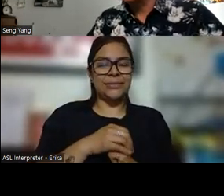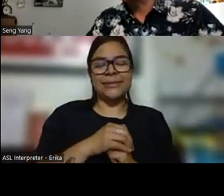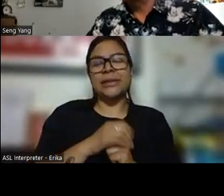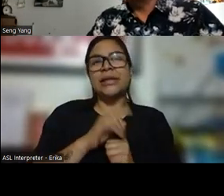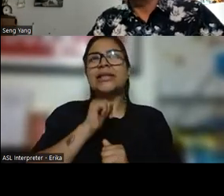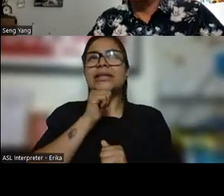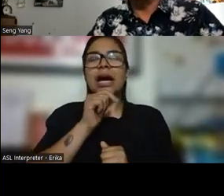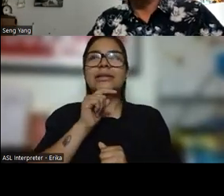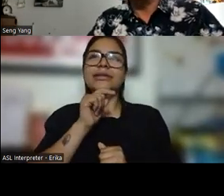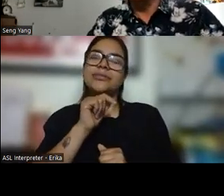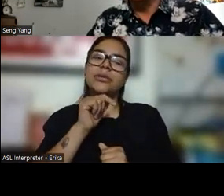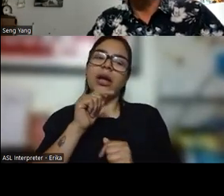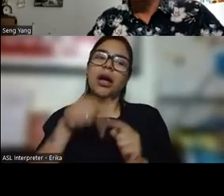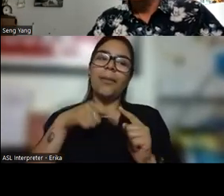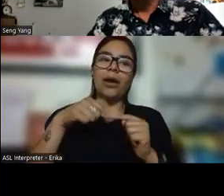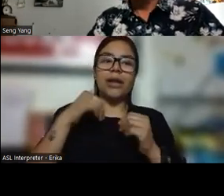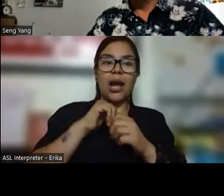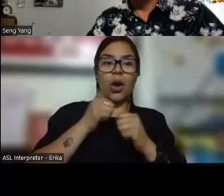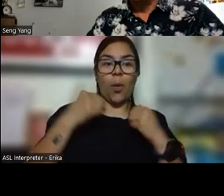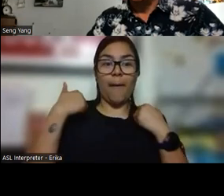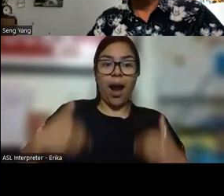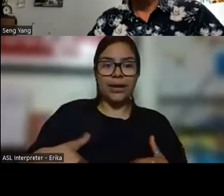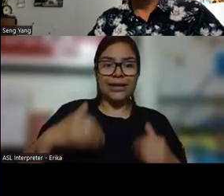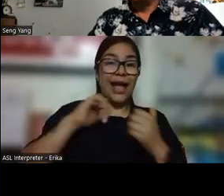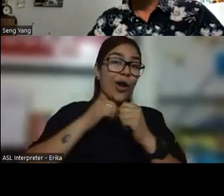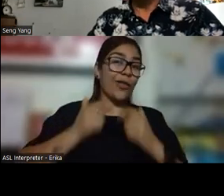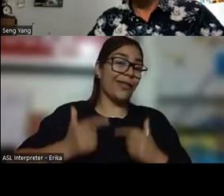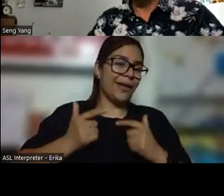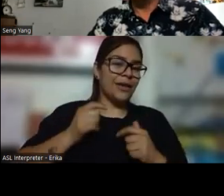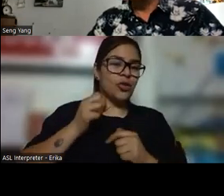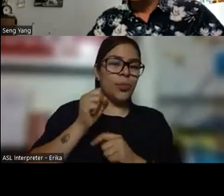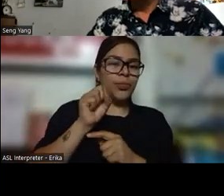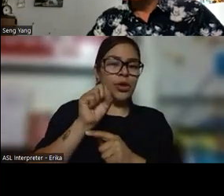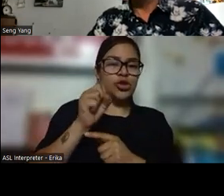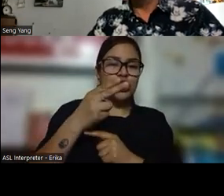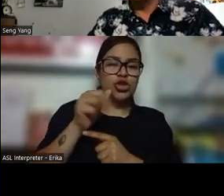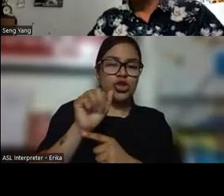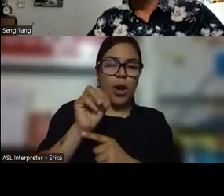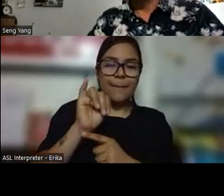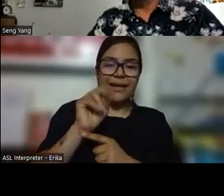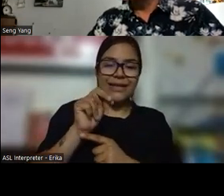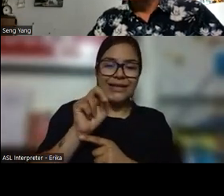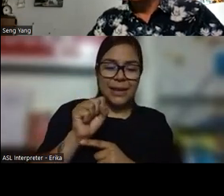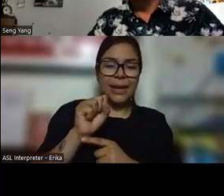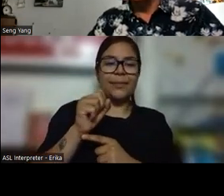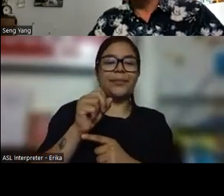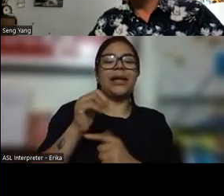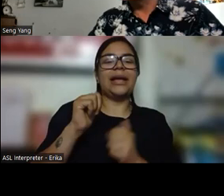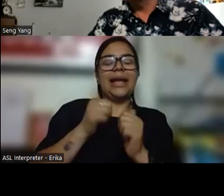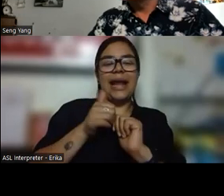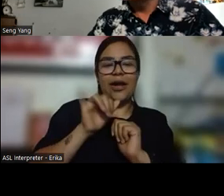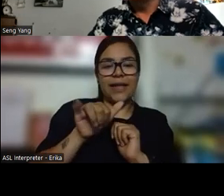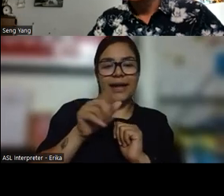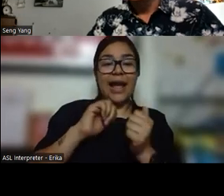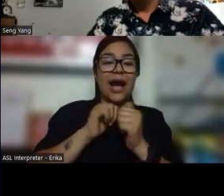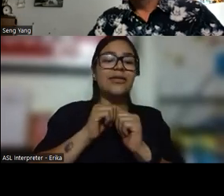body, that's where we get sick. That's our belief. A shamanism is a way that to balance or to communicate